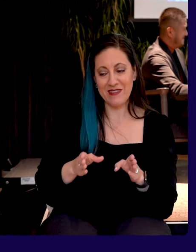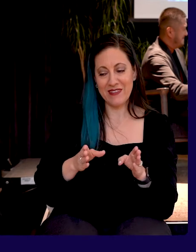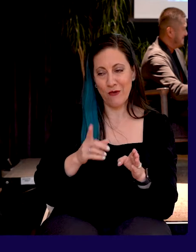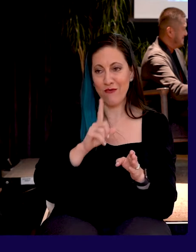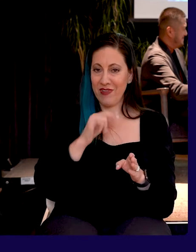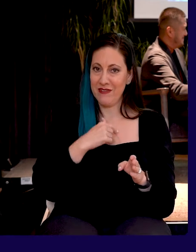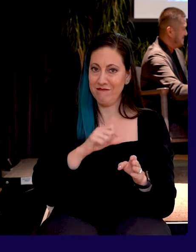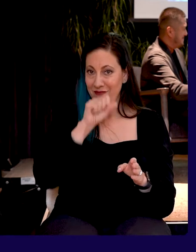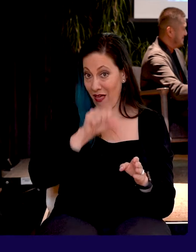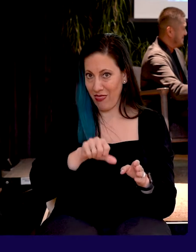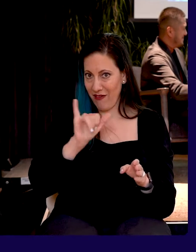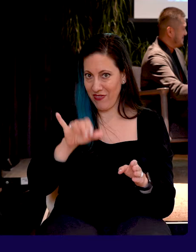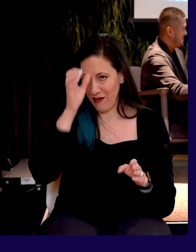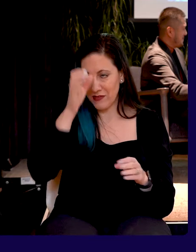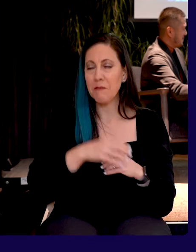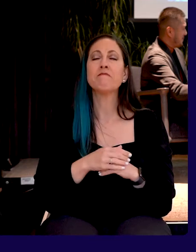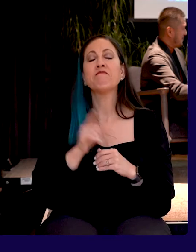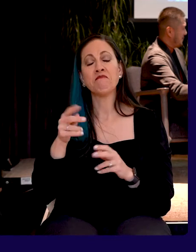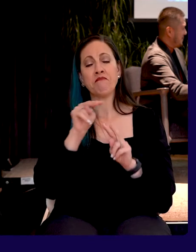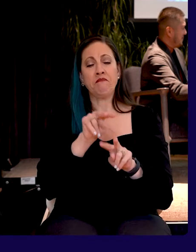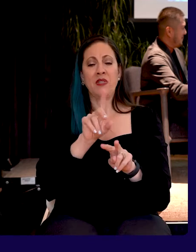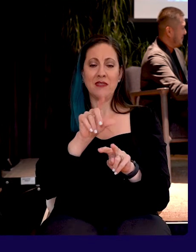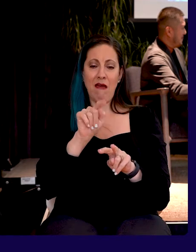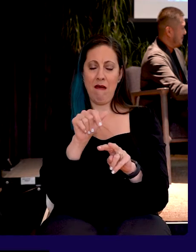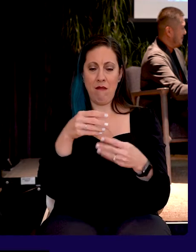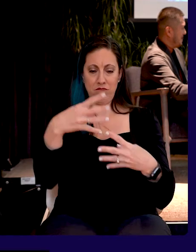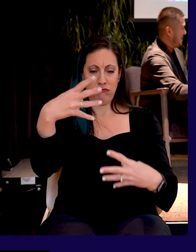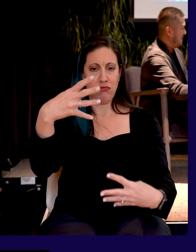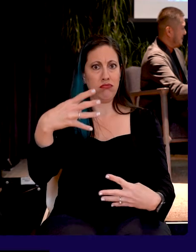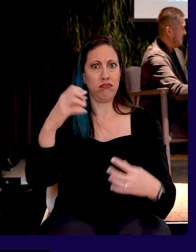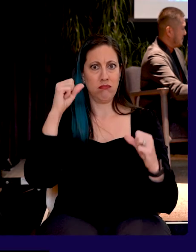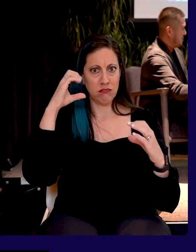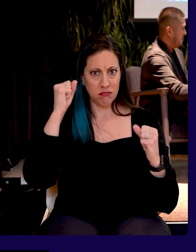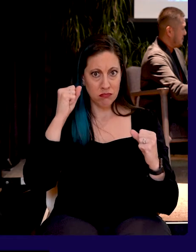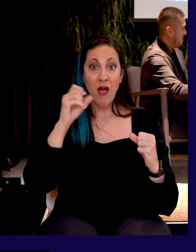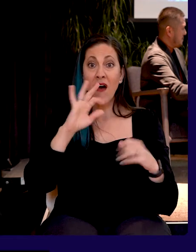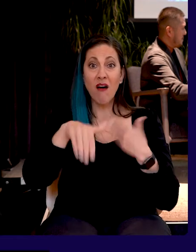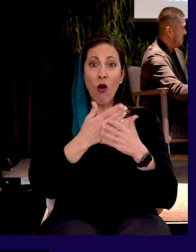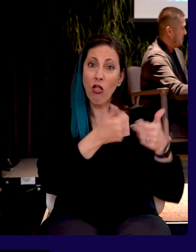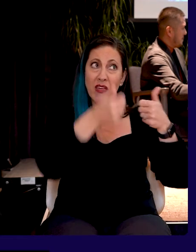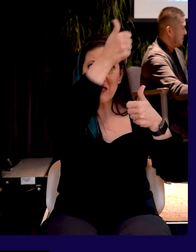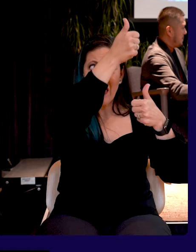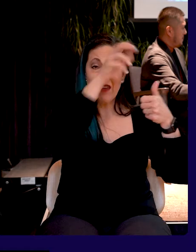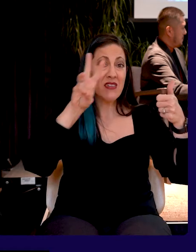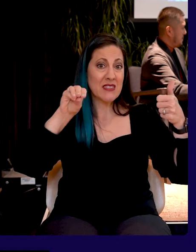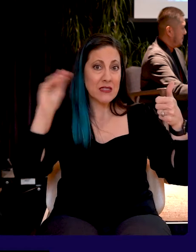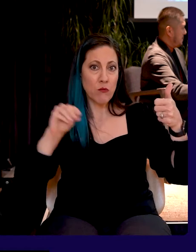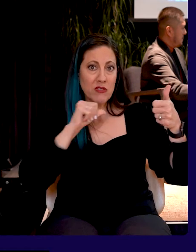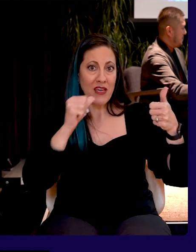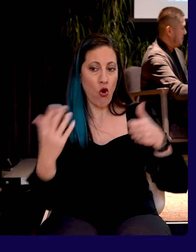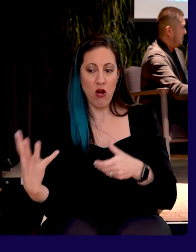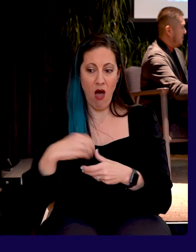my heart. When you look at the data, it's actually quite astounding. 60% of executives are not involving